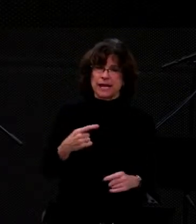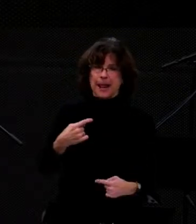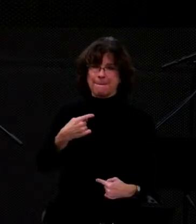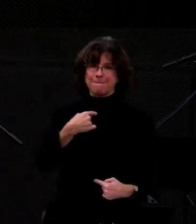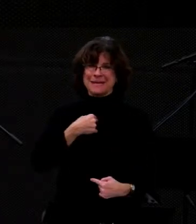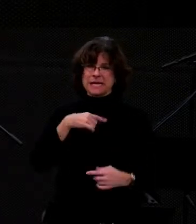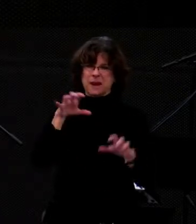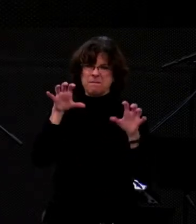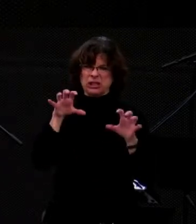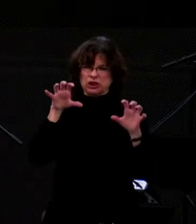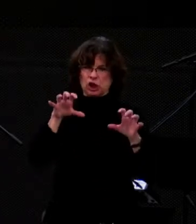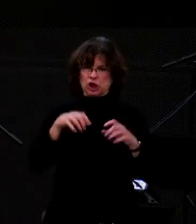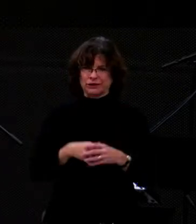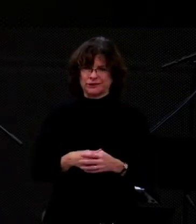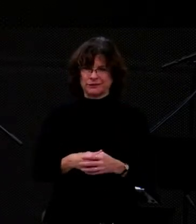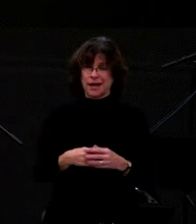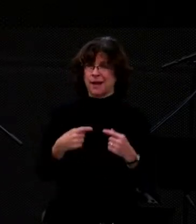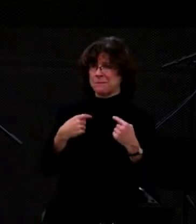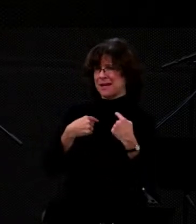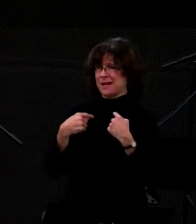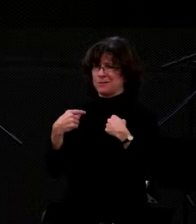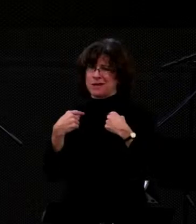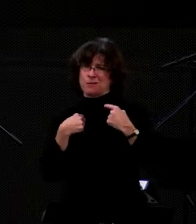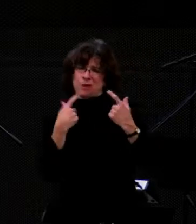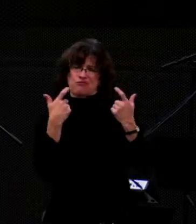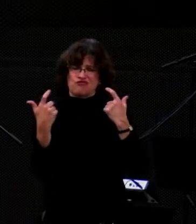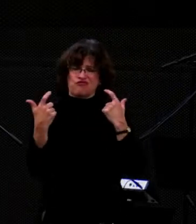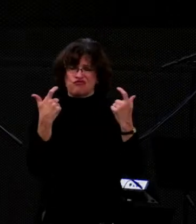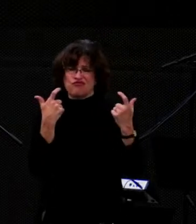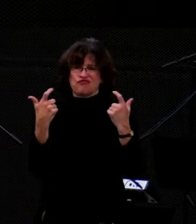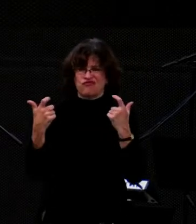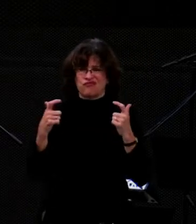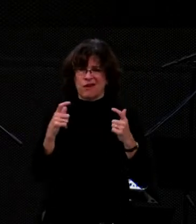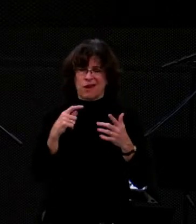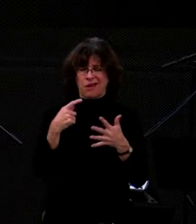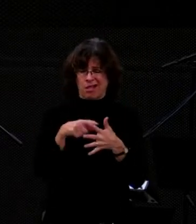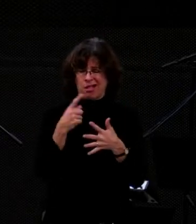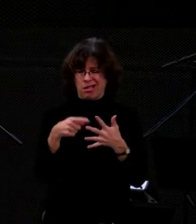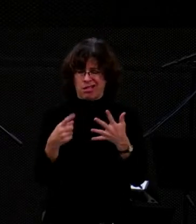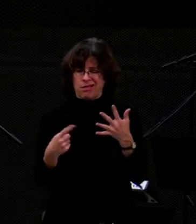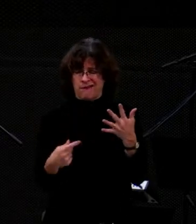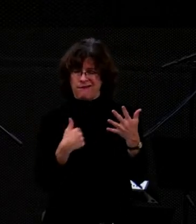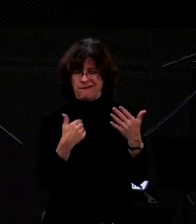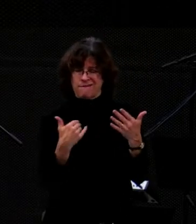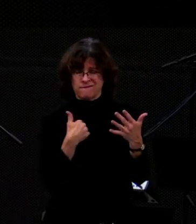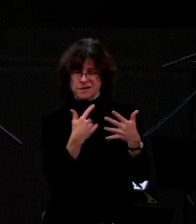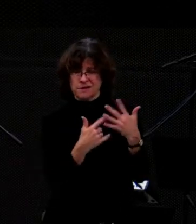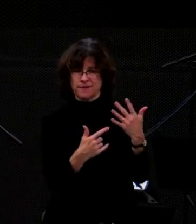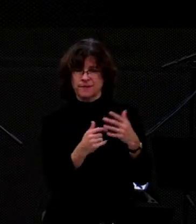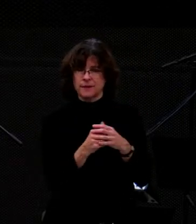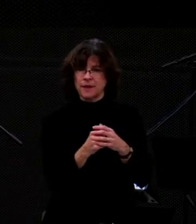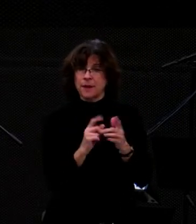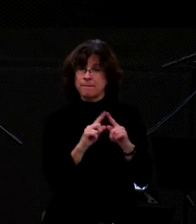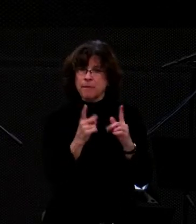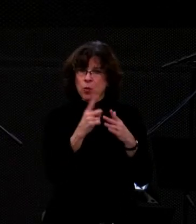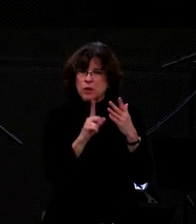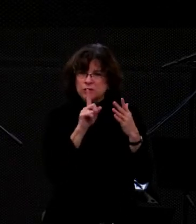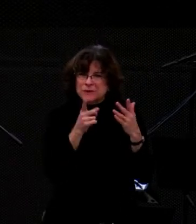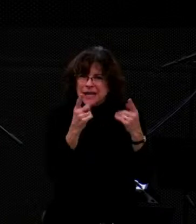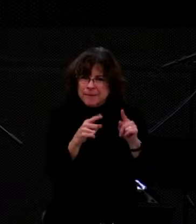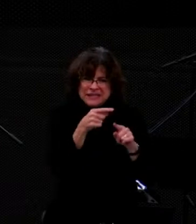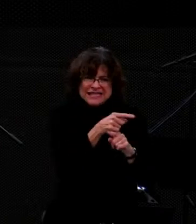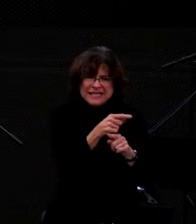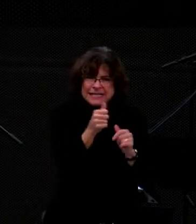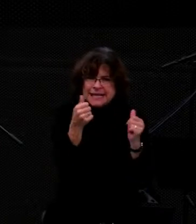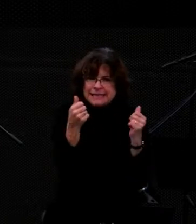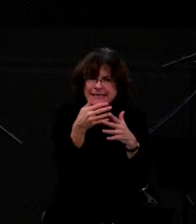it? See, hidden behind this veneer of arrogance is a scared little boy